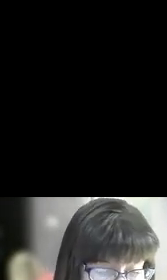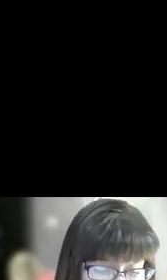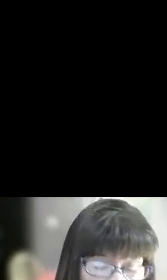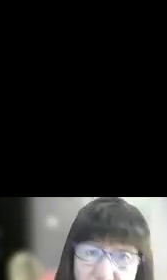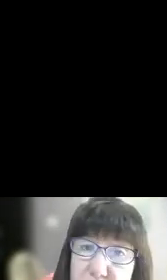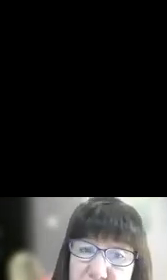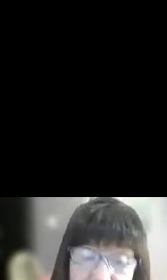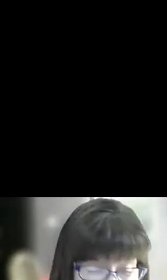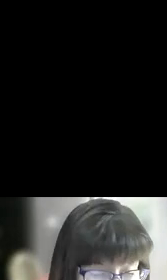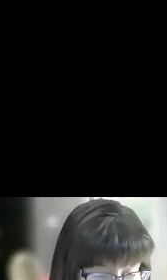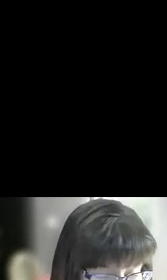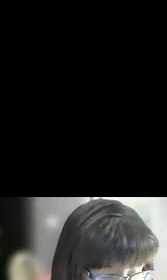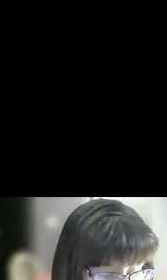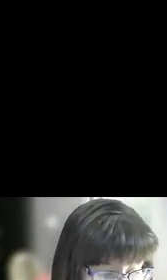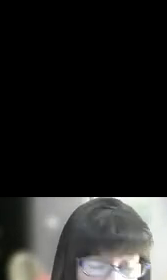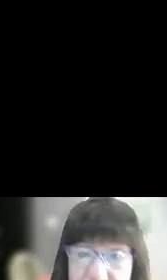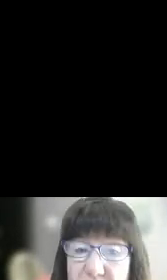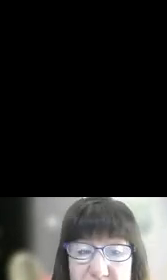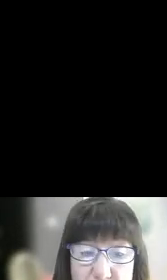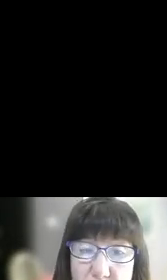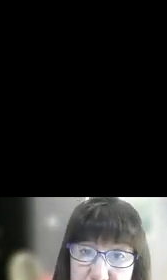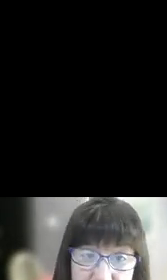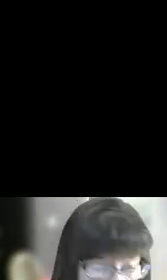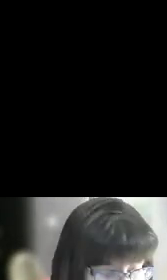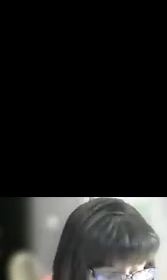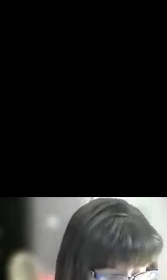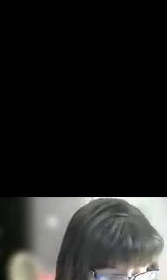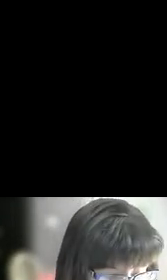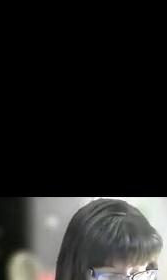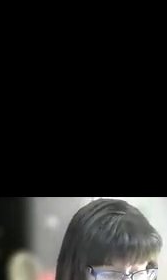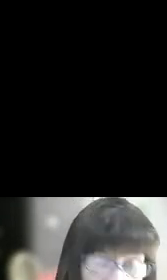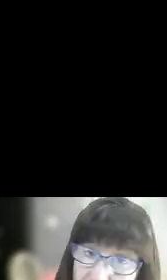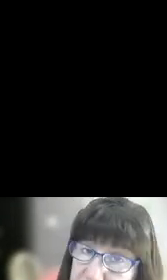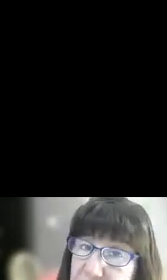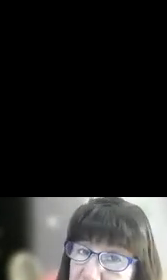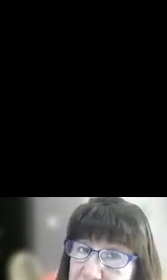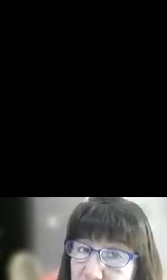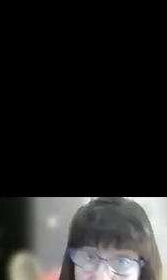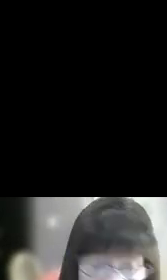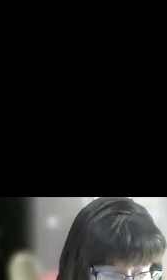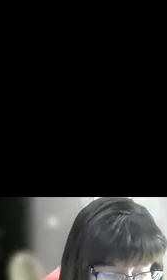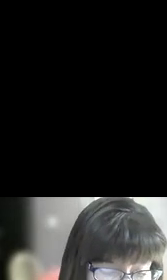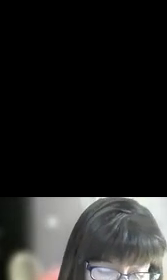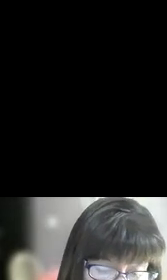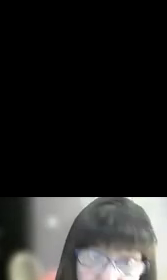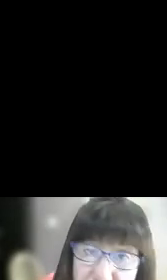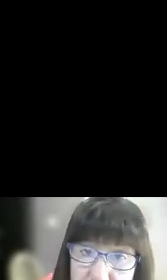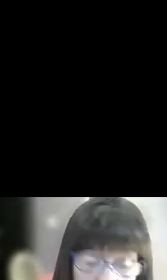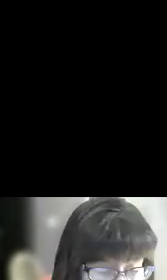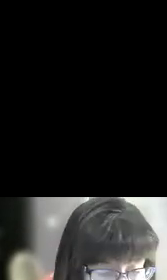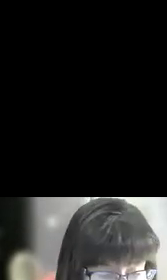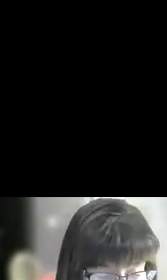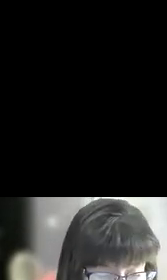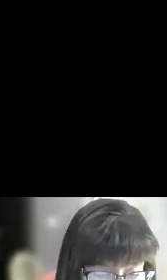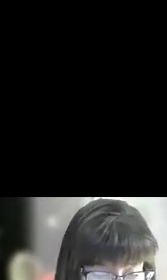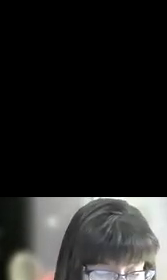questions. We encourage you to email them directly with any and all of your questions. Advising is voluntary and it's up to you,